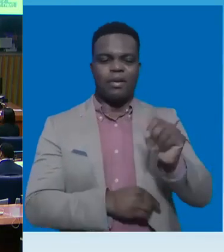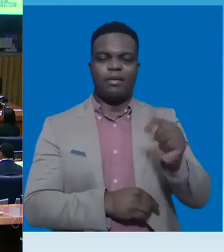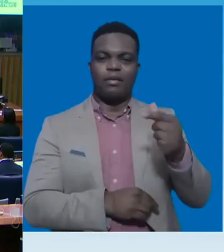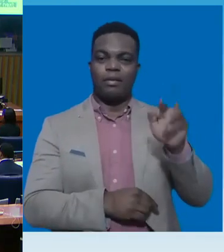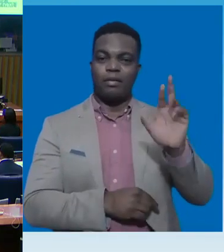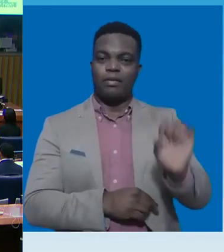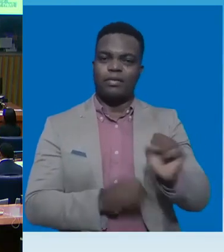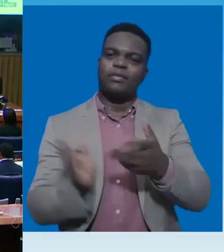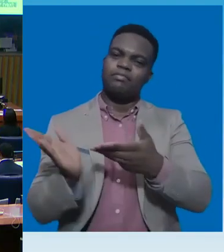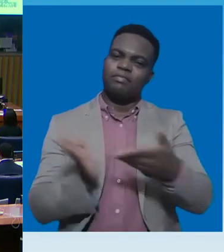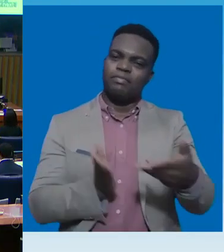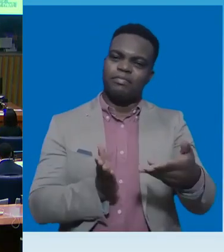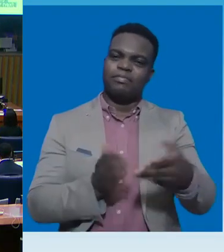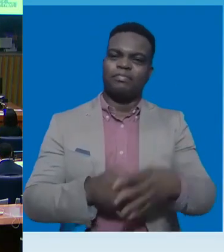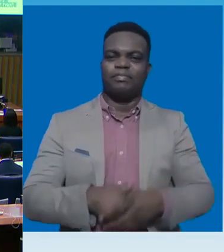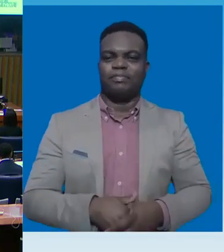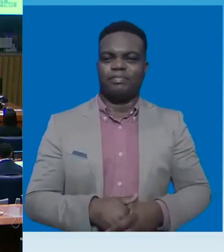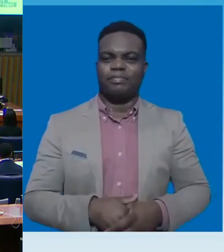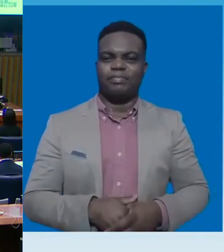time. Okay.